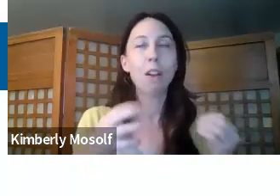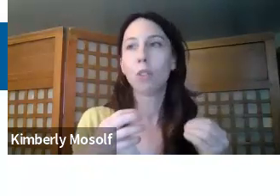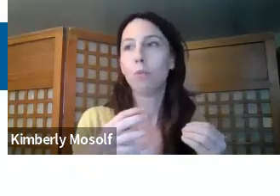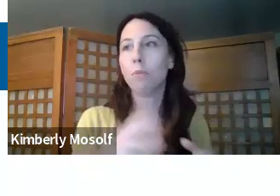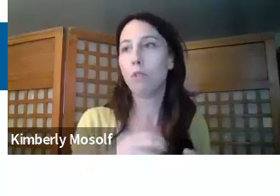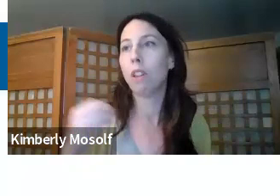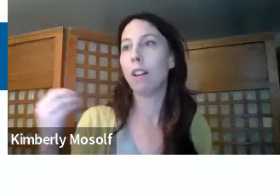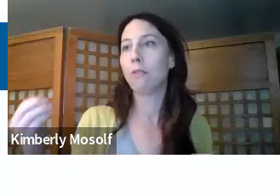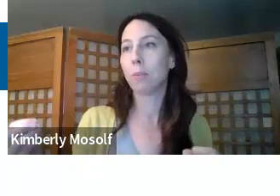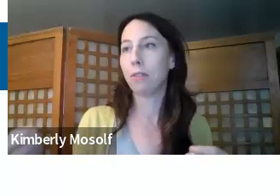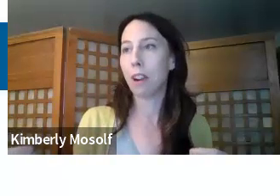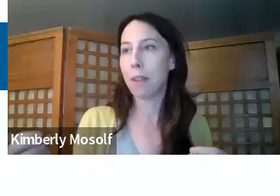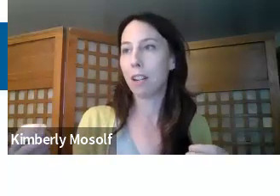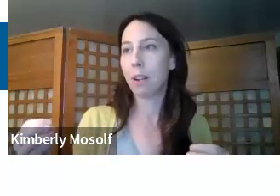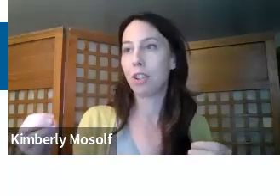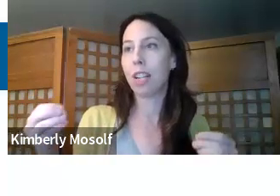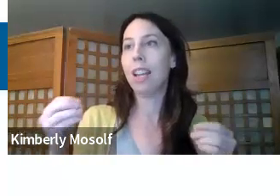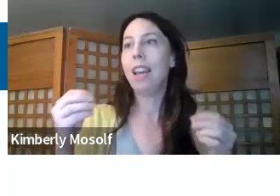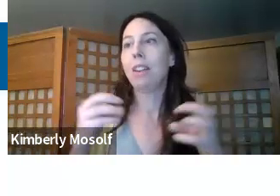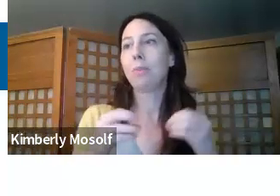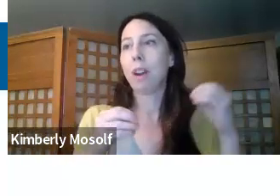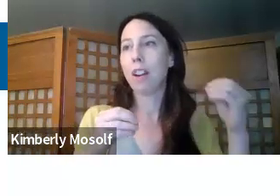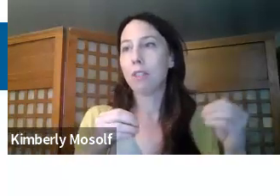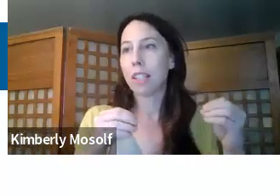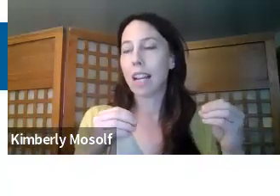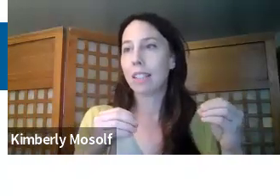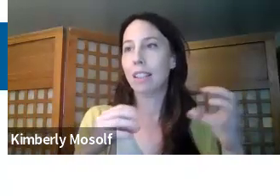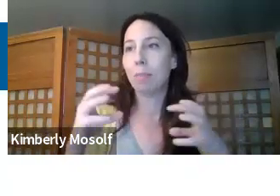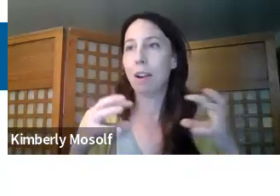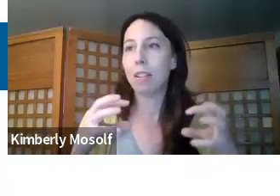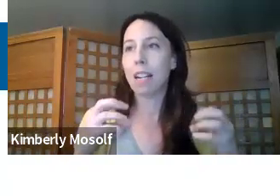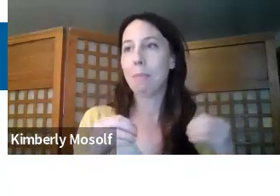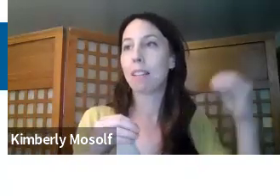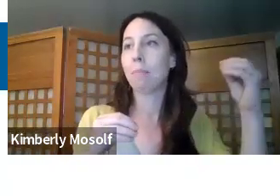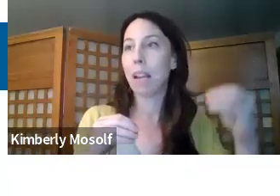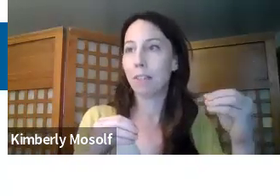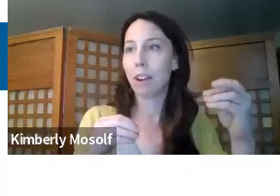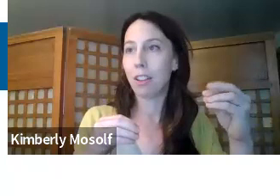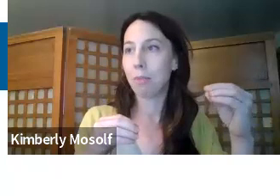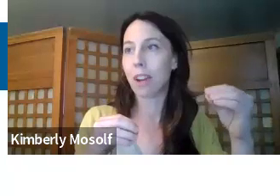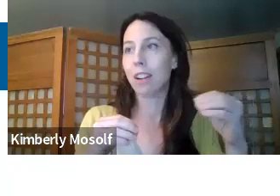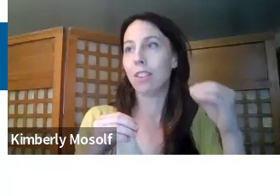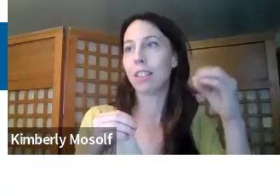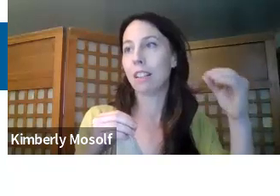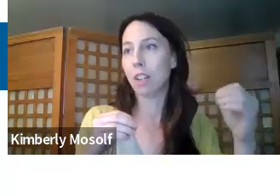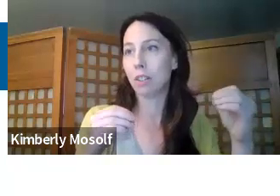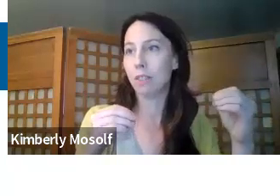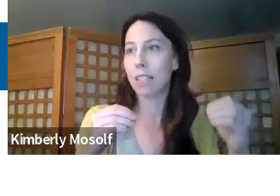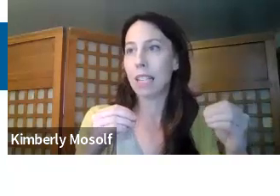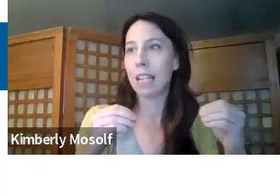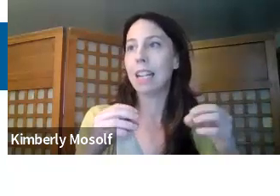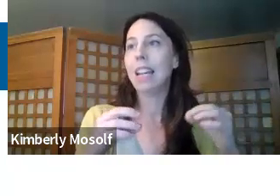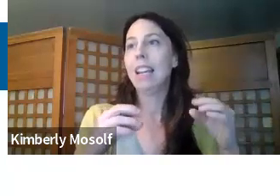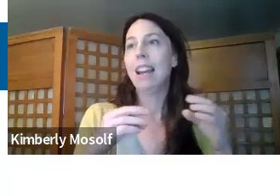to, and how to remove law enforcement from that equation, how to prioritize in this power dynamic, the behavioral health providers, like the directors